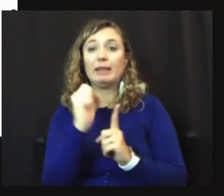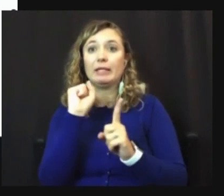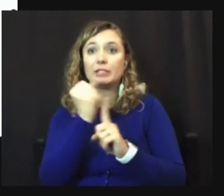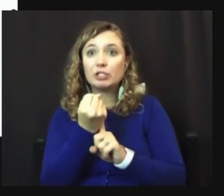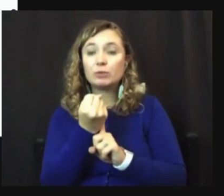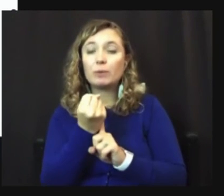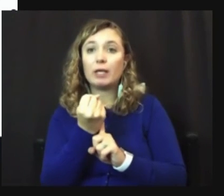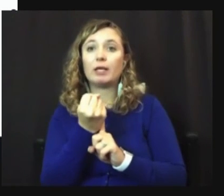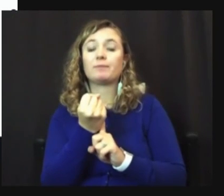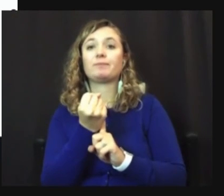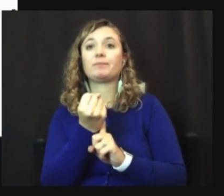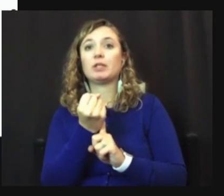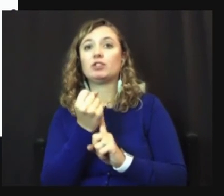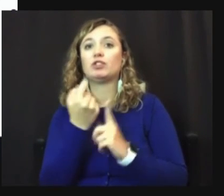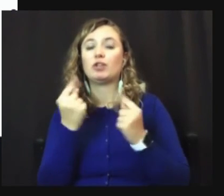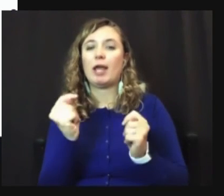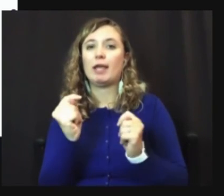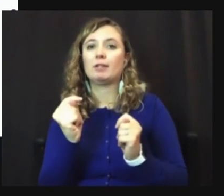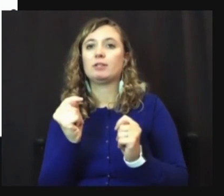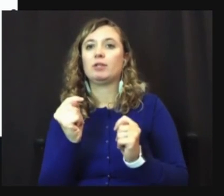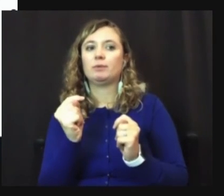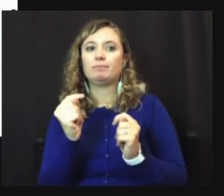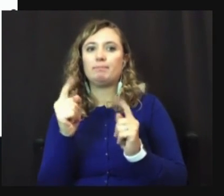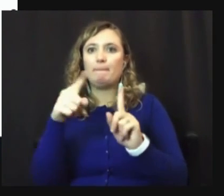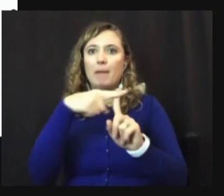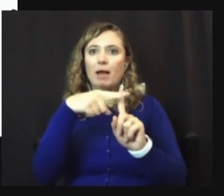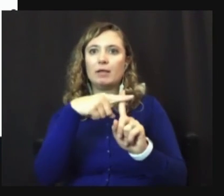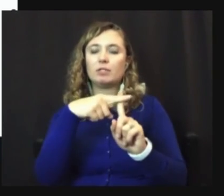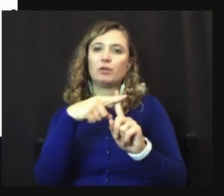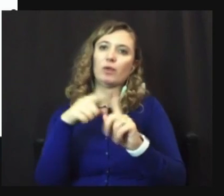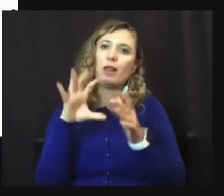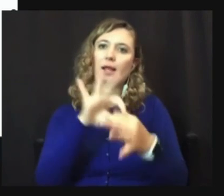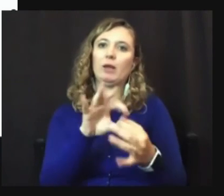more positive feeling around stimming in that person's life